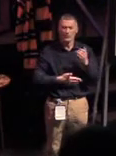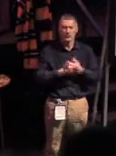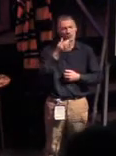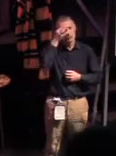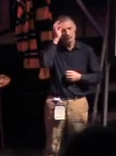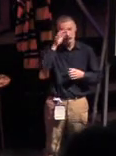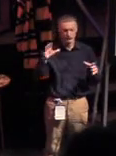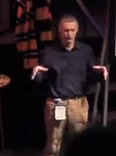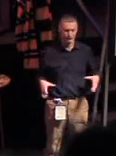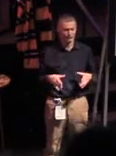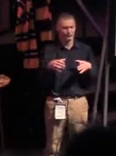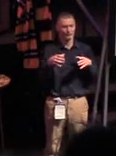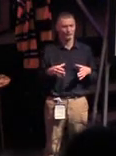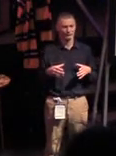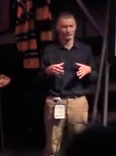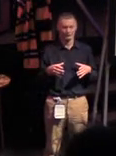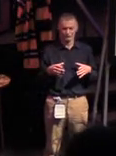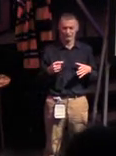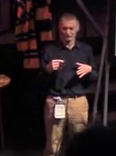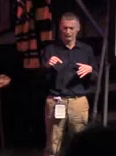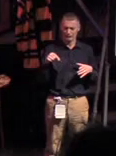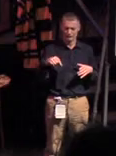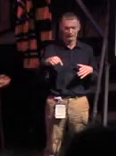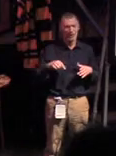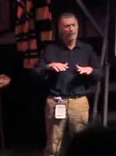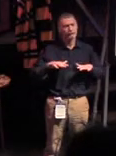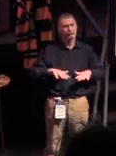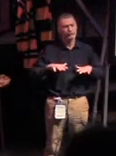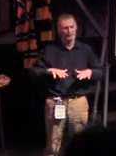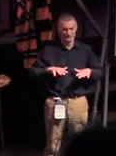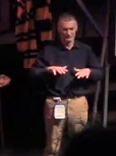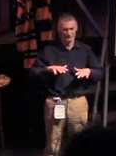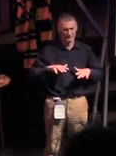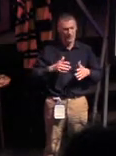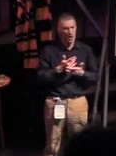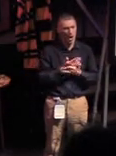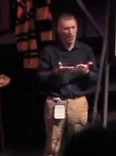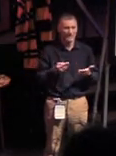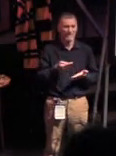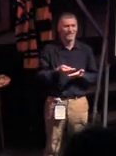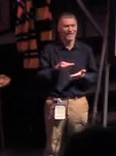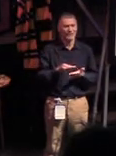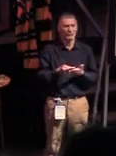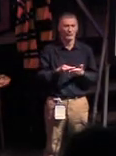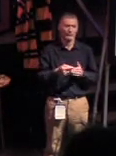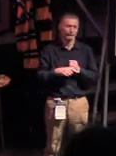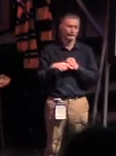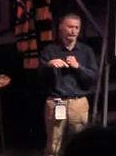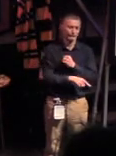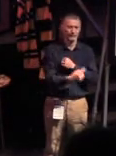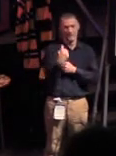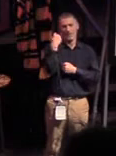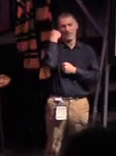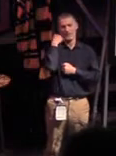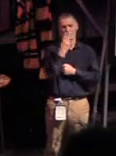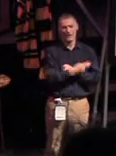the world and this country as well was in turmoil with the financial crisis. And Hull City